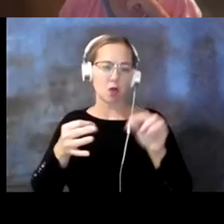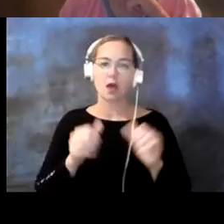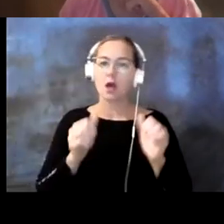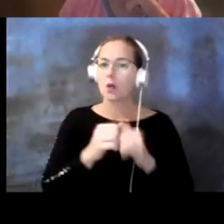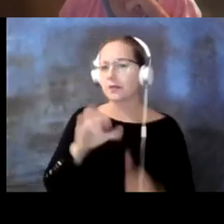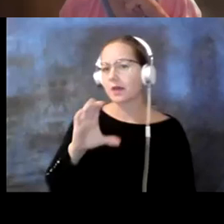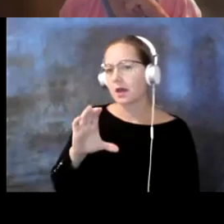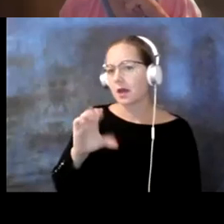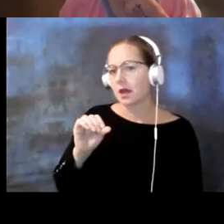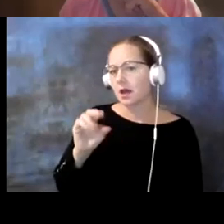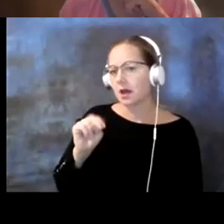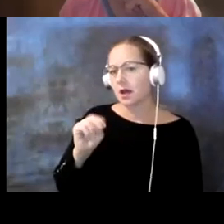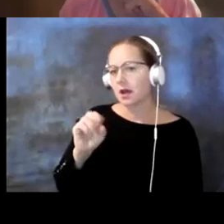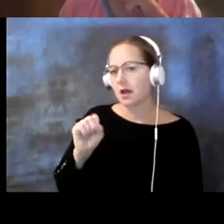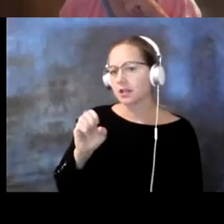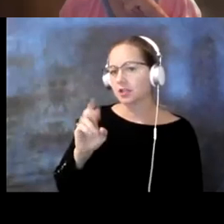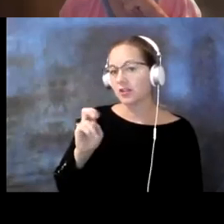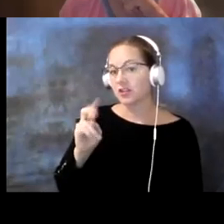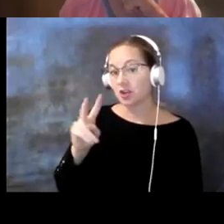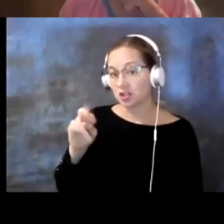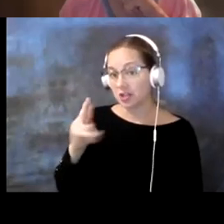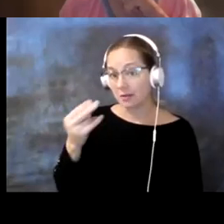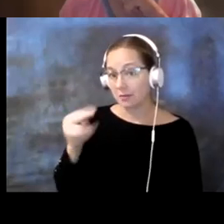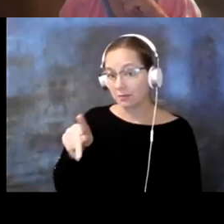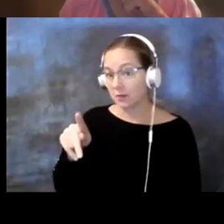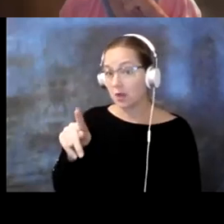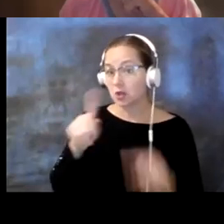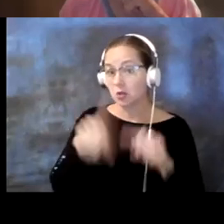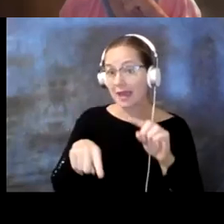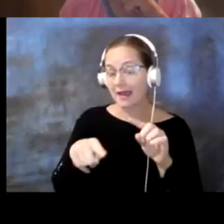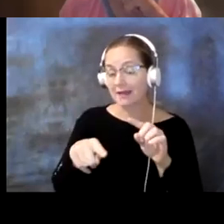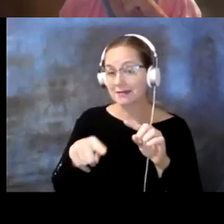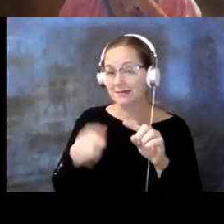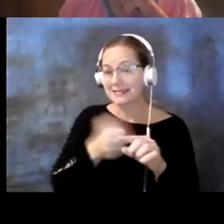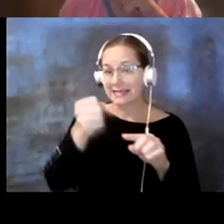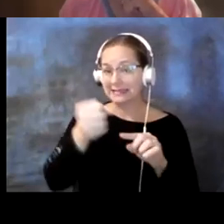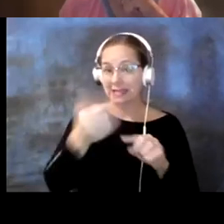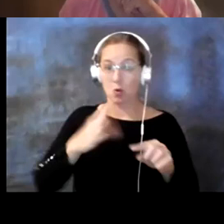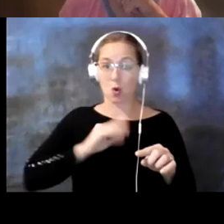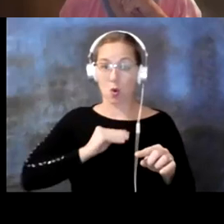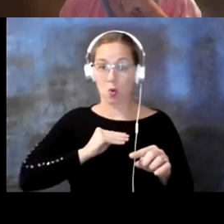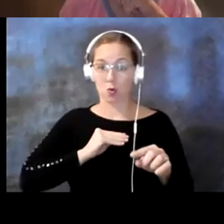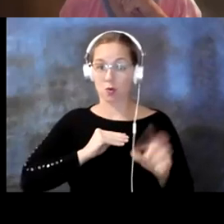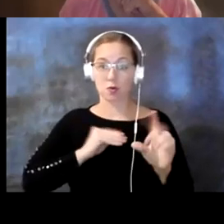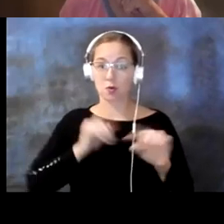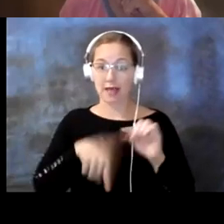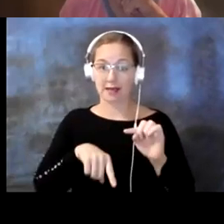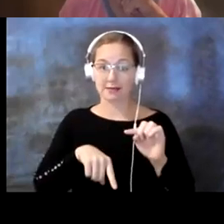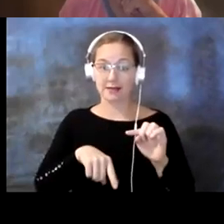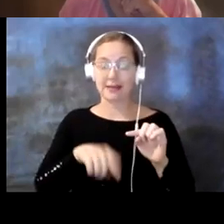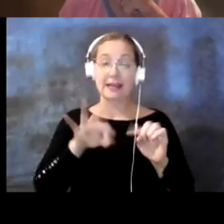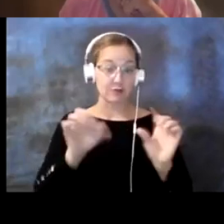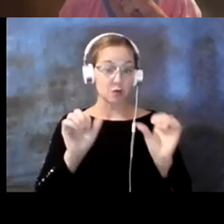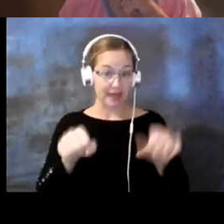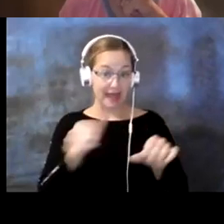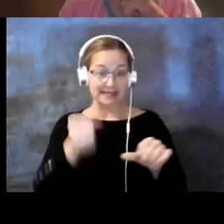though, you can't designate your own healthcare proxy. But if you can designate